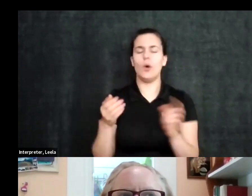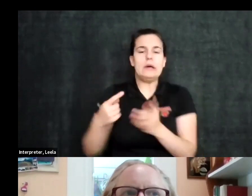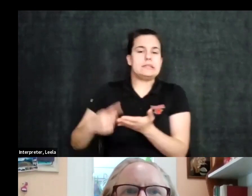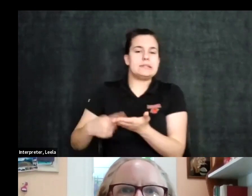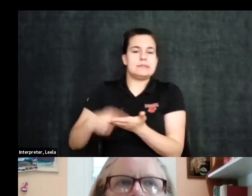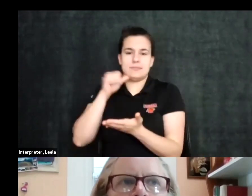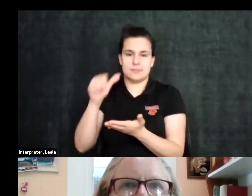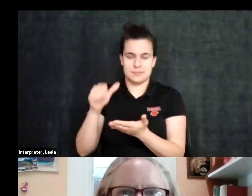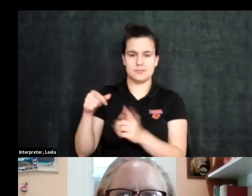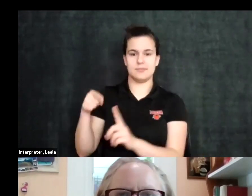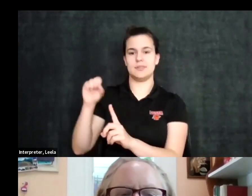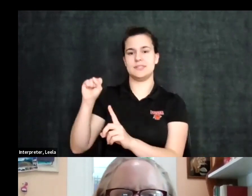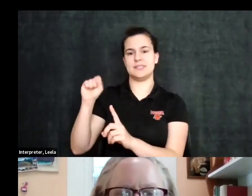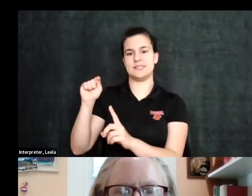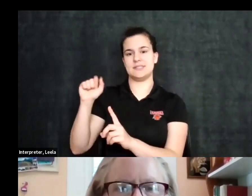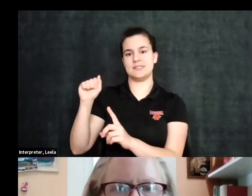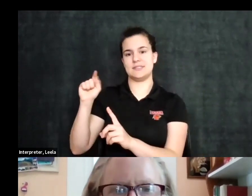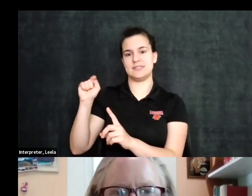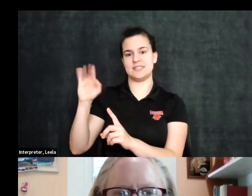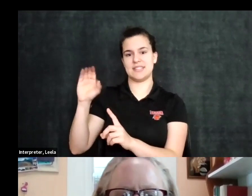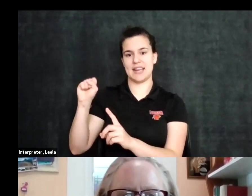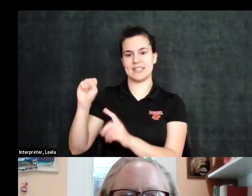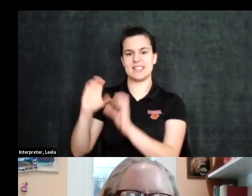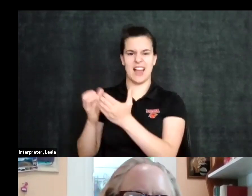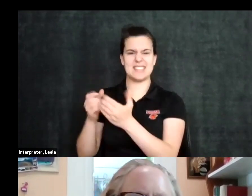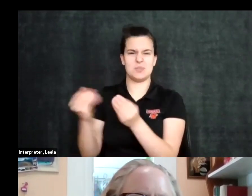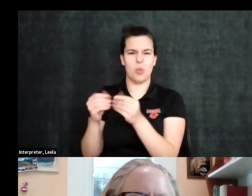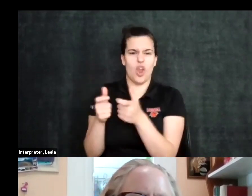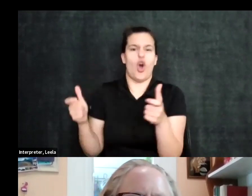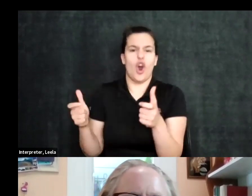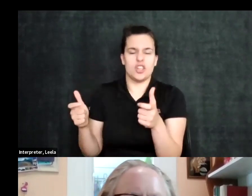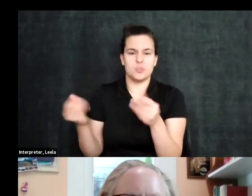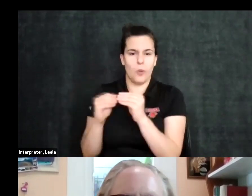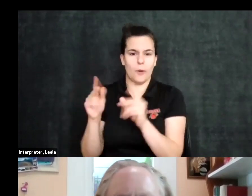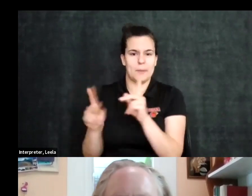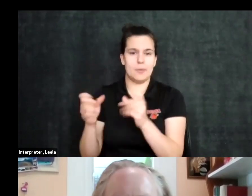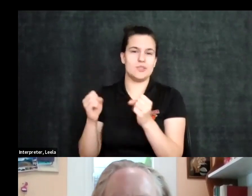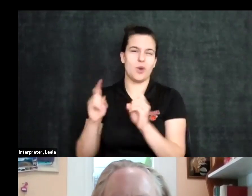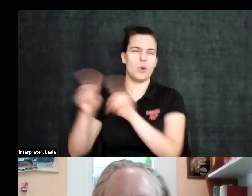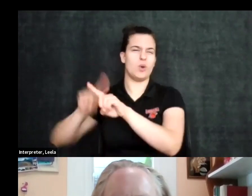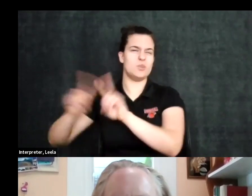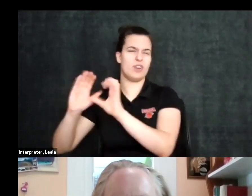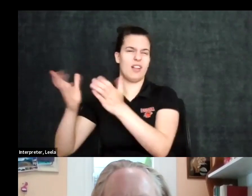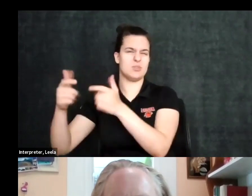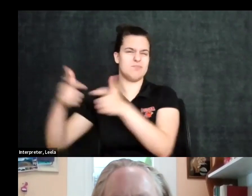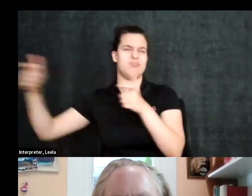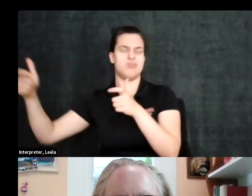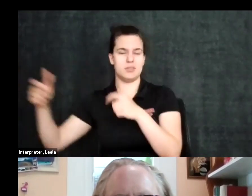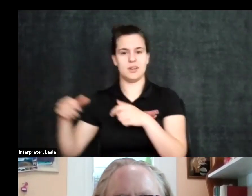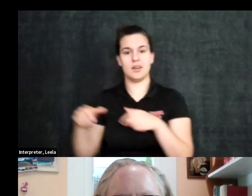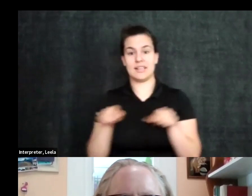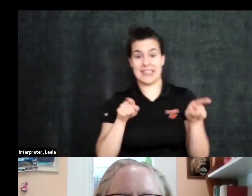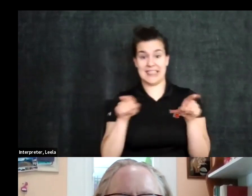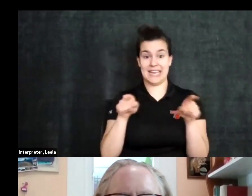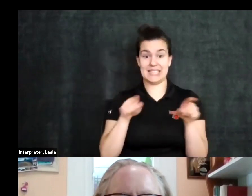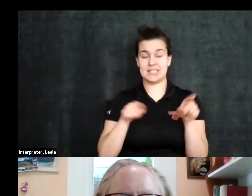such as the statics class, which is a little larger, and we go to a larger classroom. The one classroom is 38 maximum seating, the